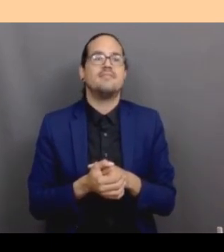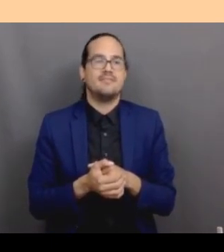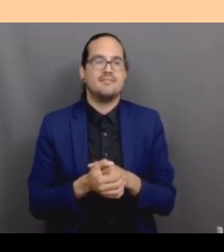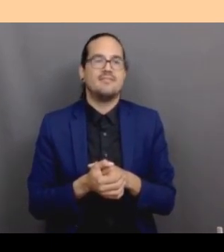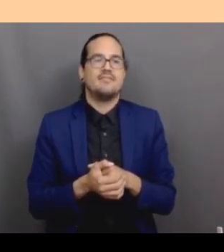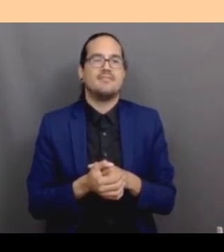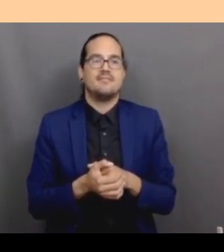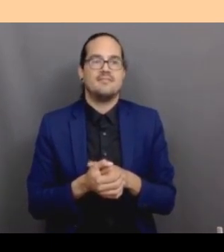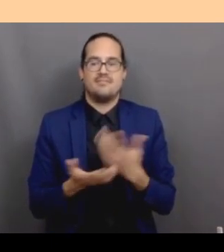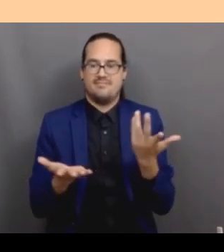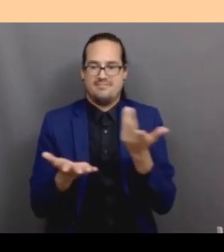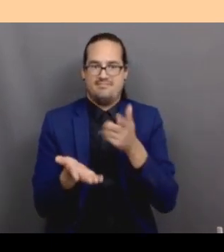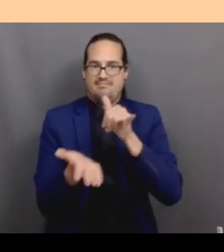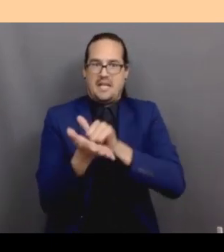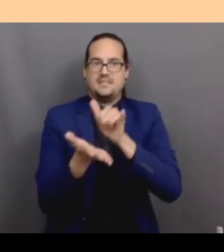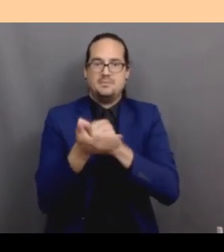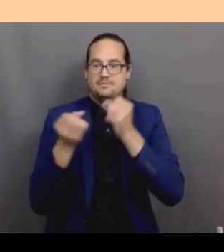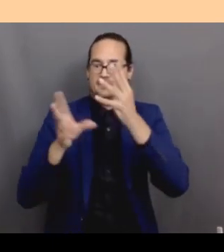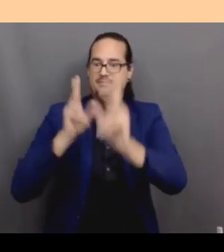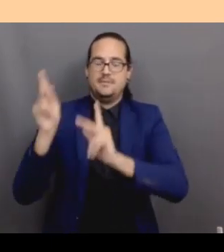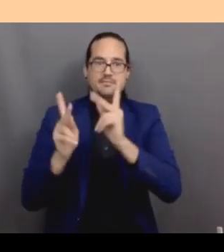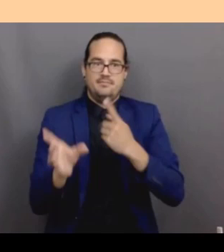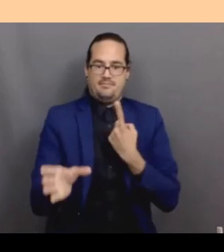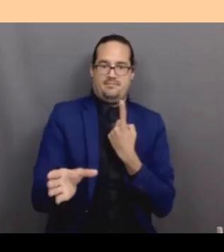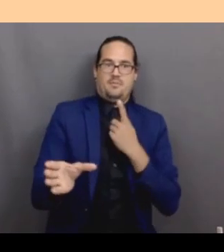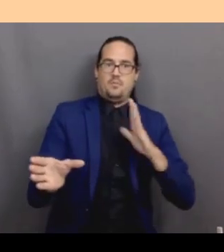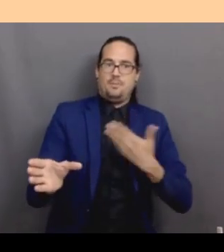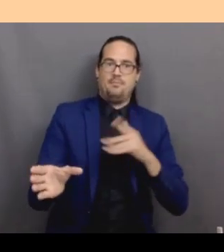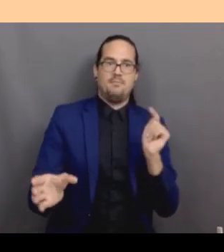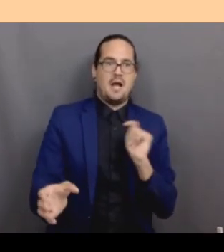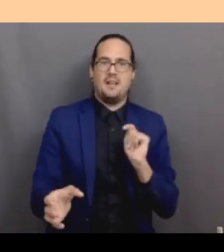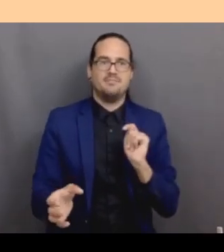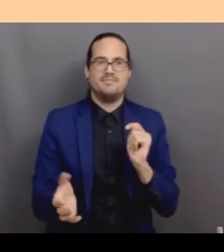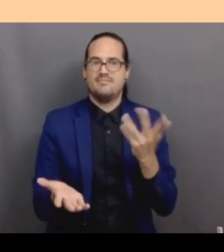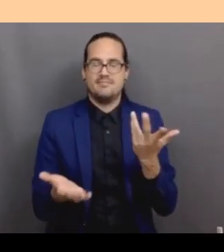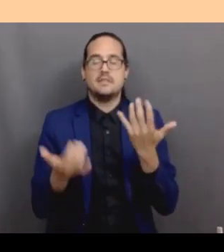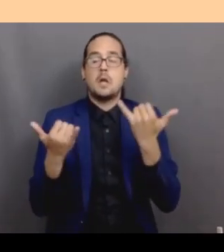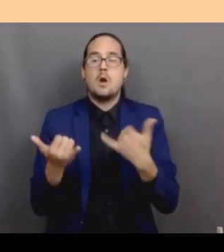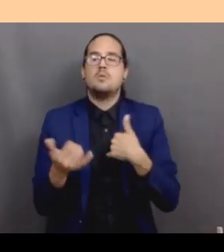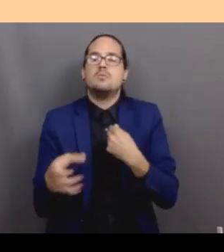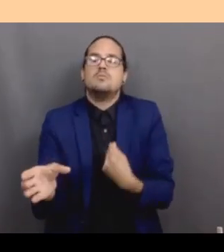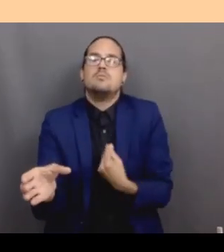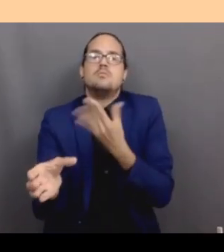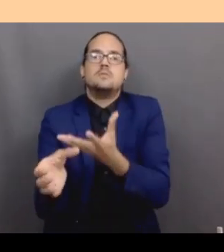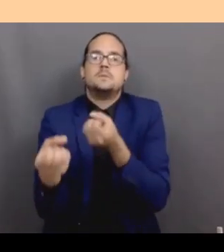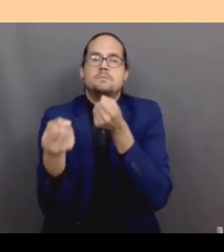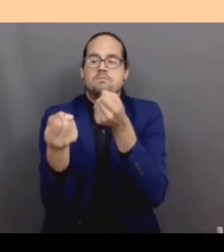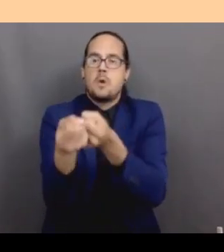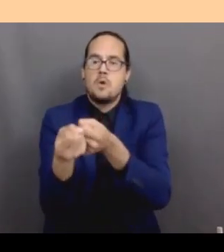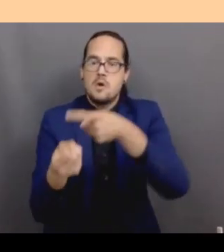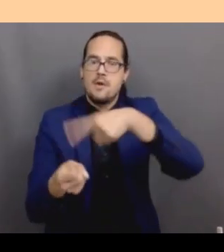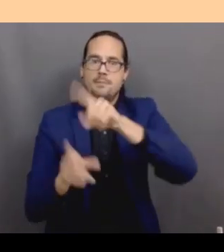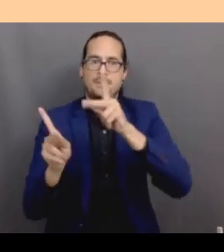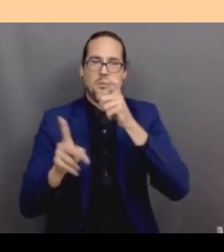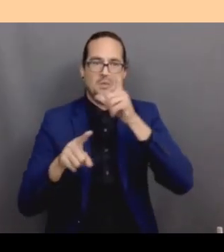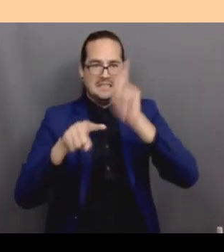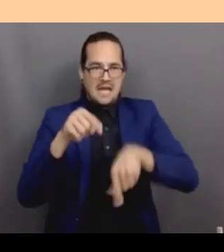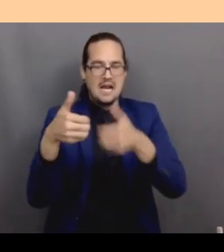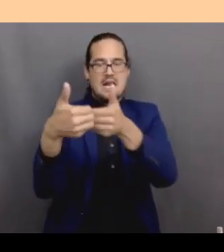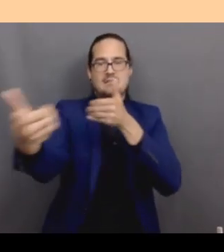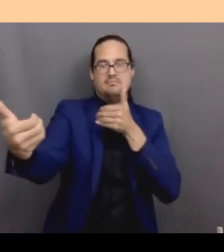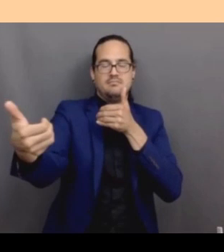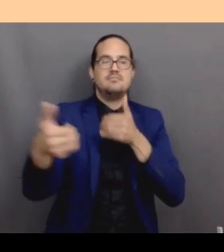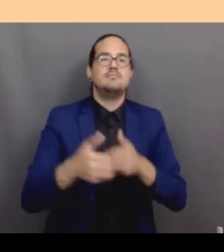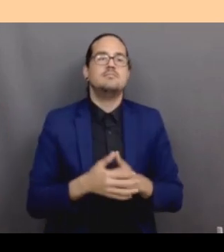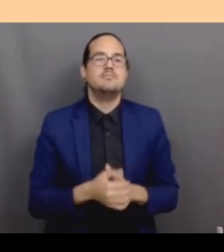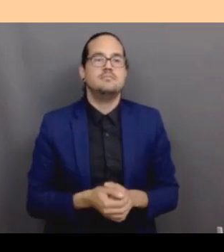are available to this community as well. That's great to hear that those efforts are underway. On the